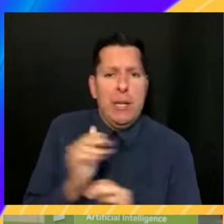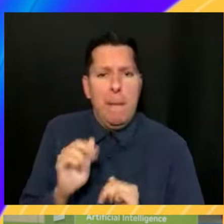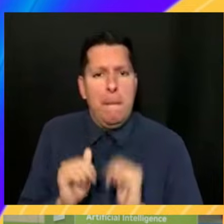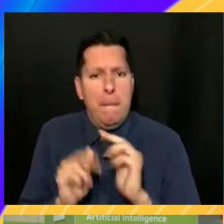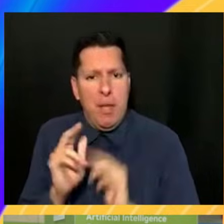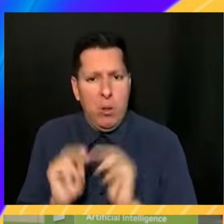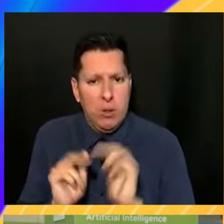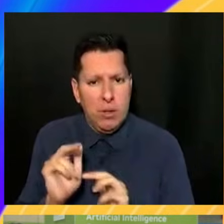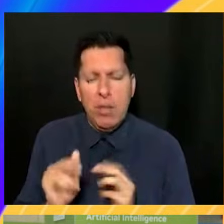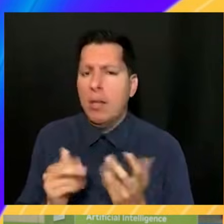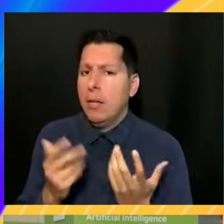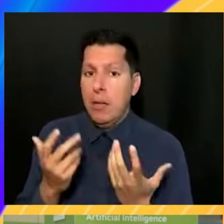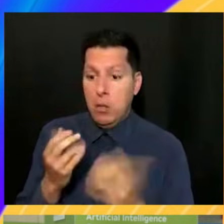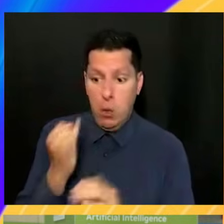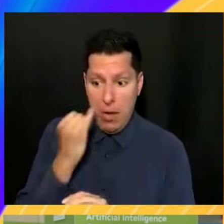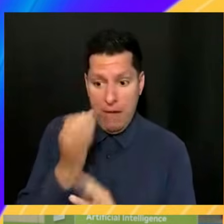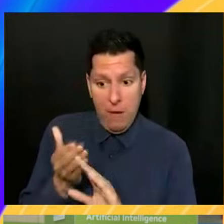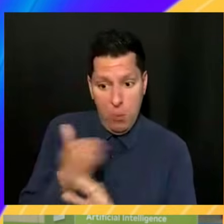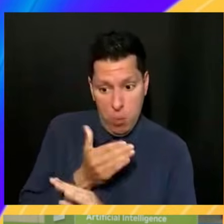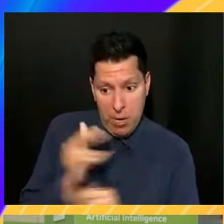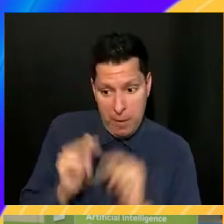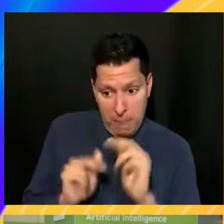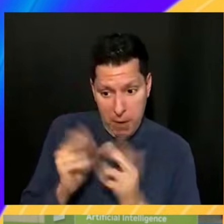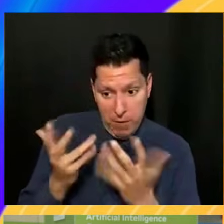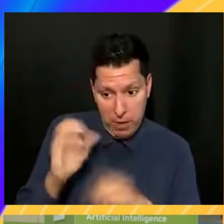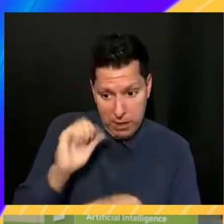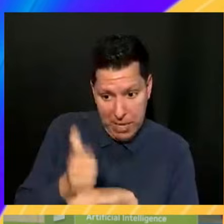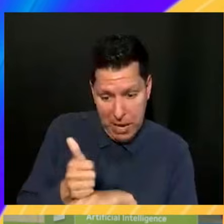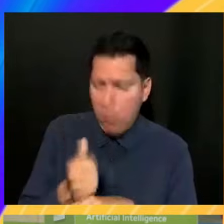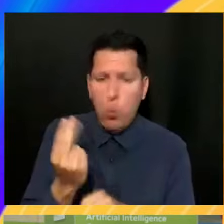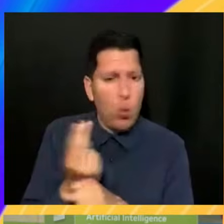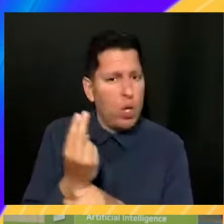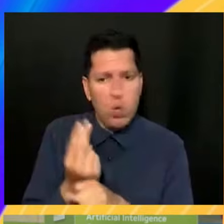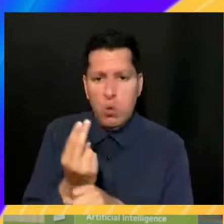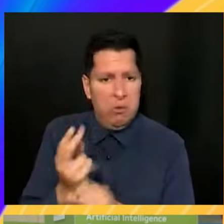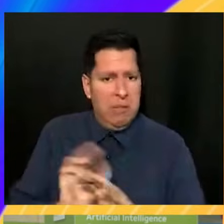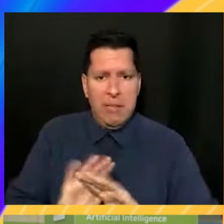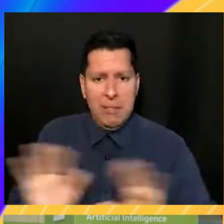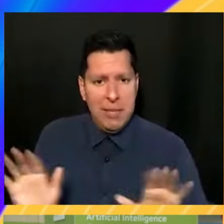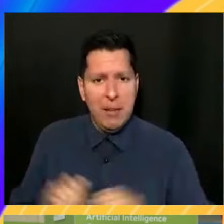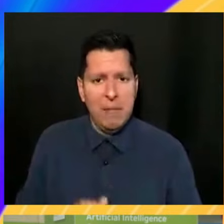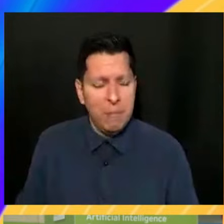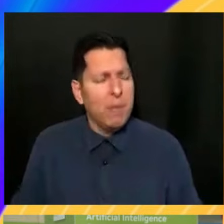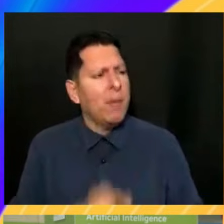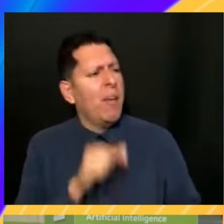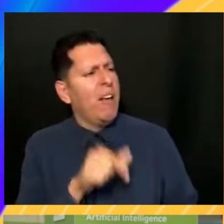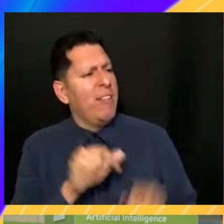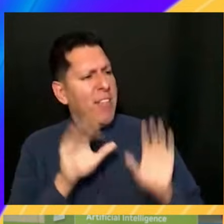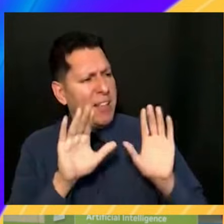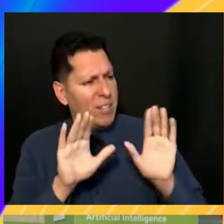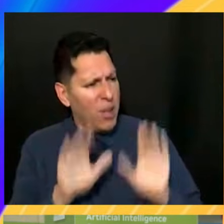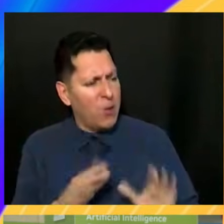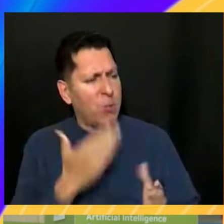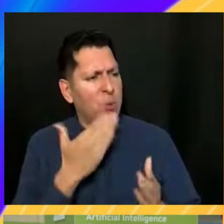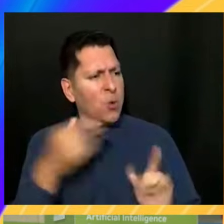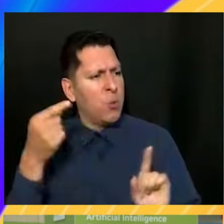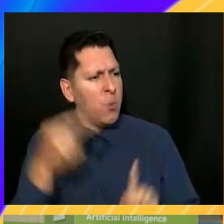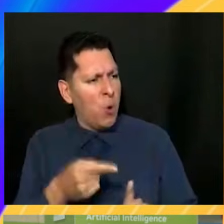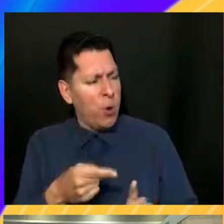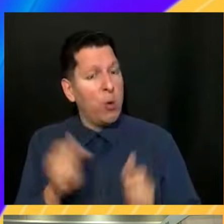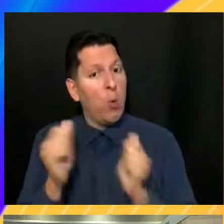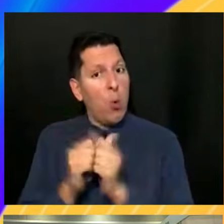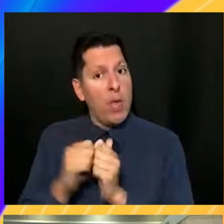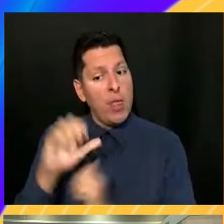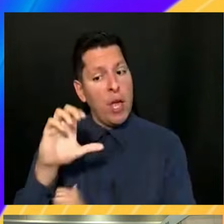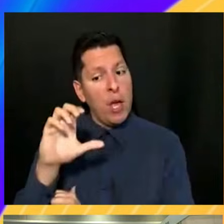So if there's a pre-built rule, we just use that on top of it. And that's awesome. And thanks for bringing that up. within Control Tower, we actually have a